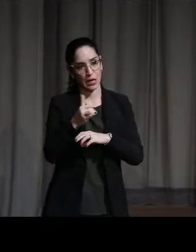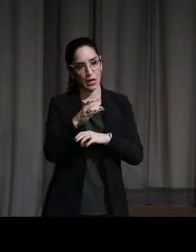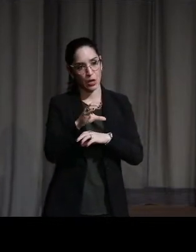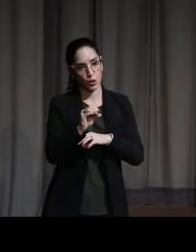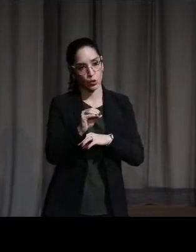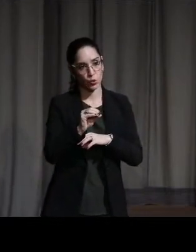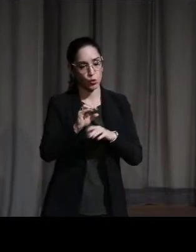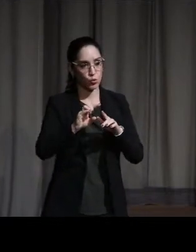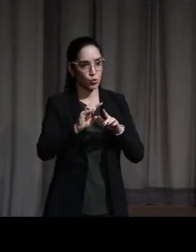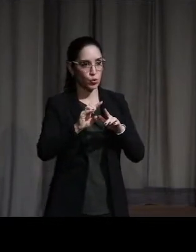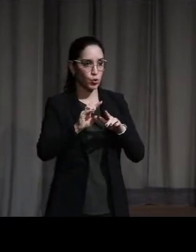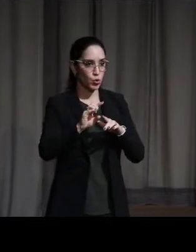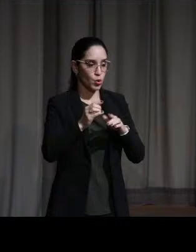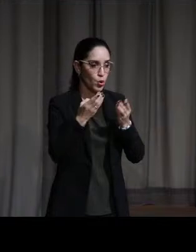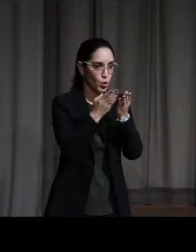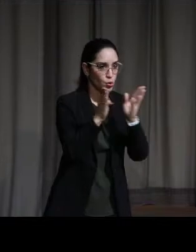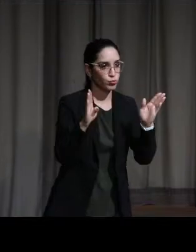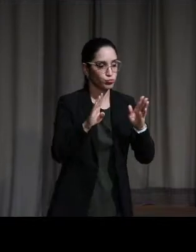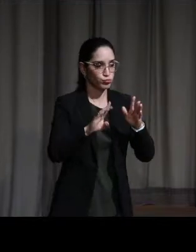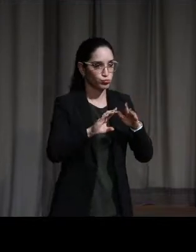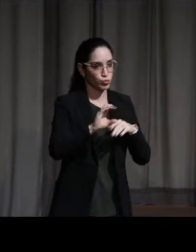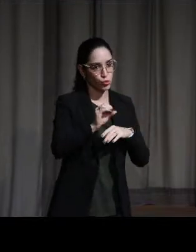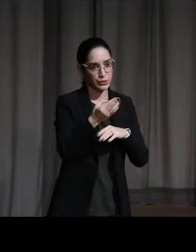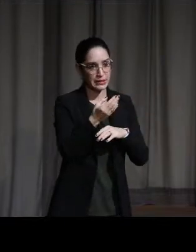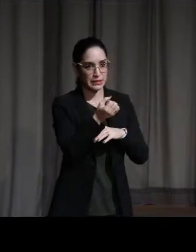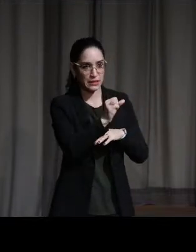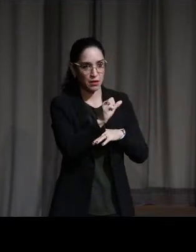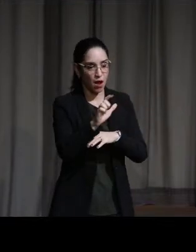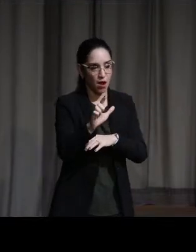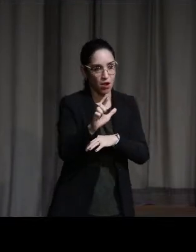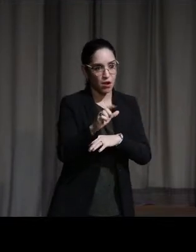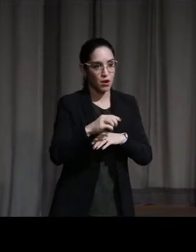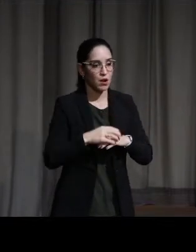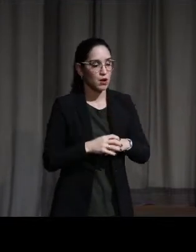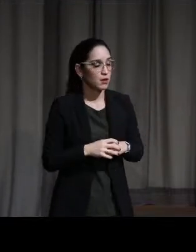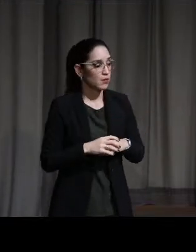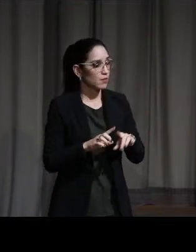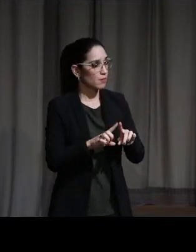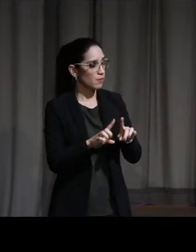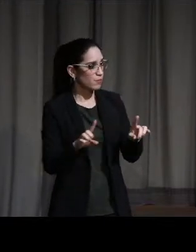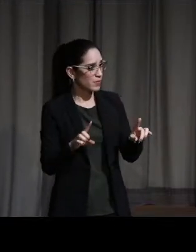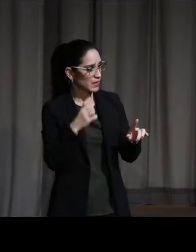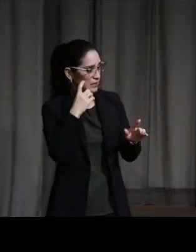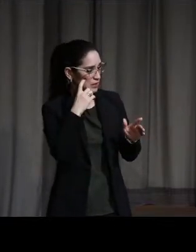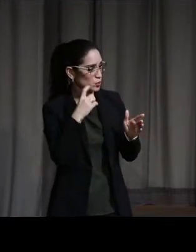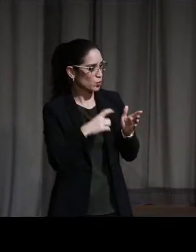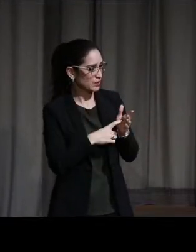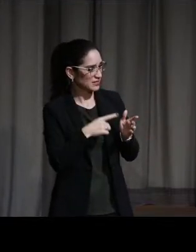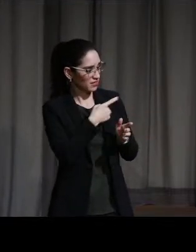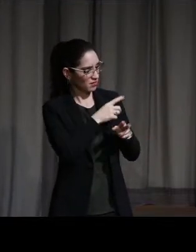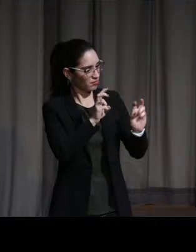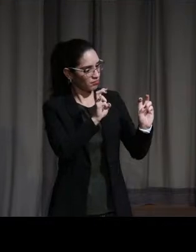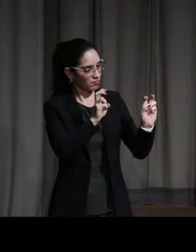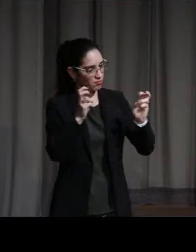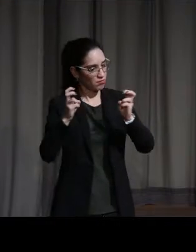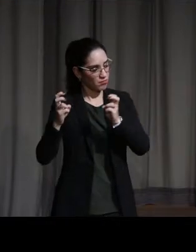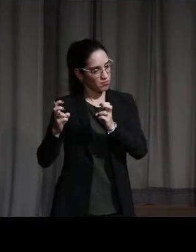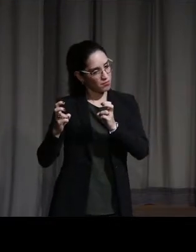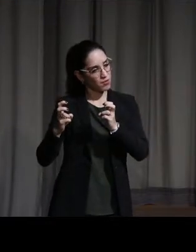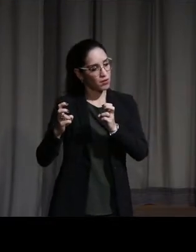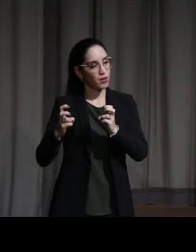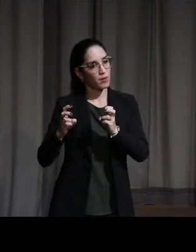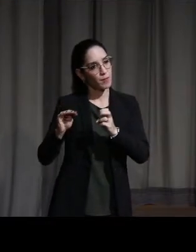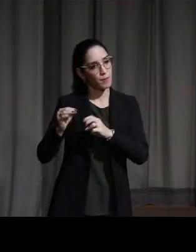Original, not general, but it's kind of a nice twist. But El Pecado Original, I see that, and I